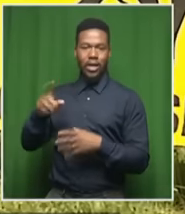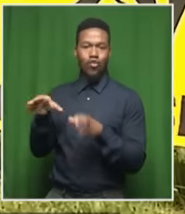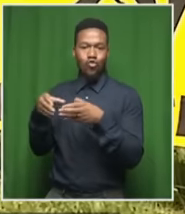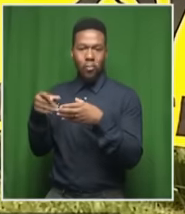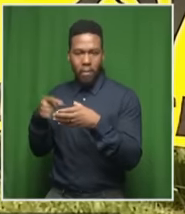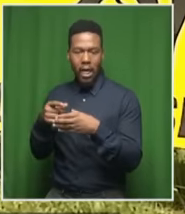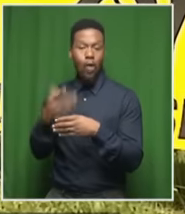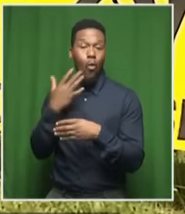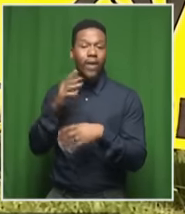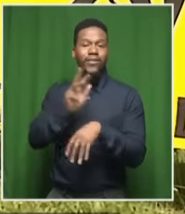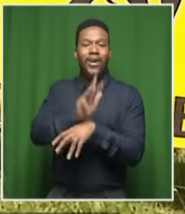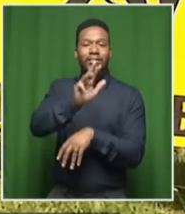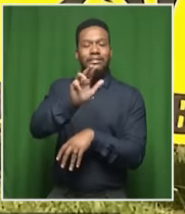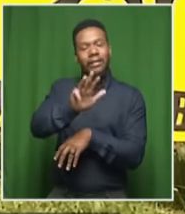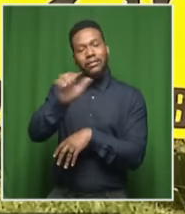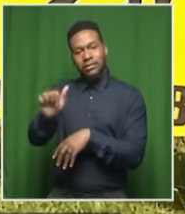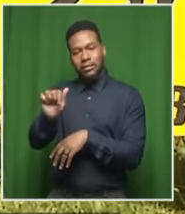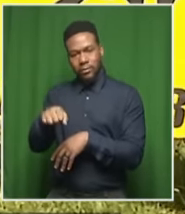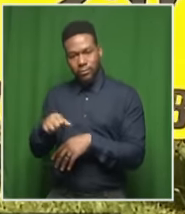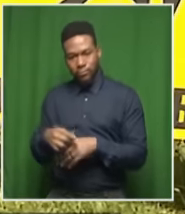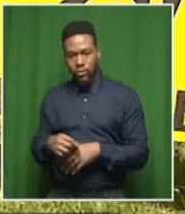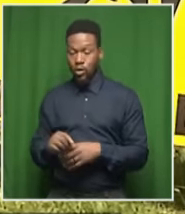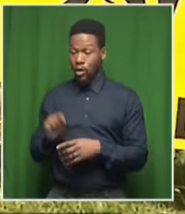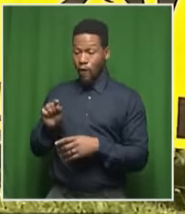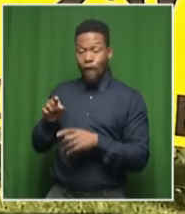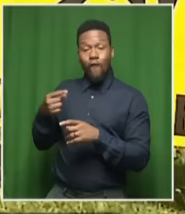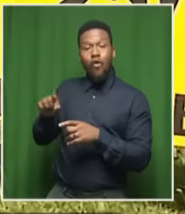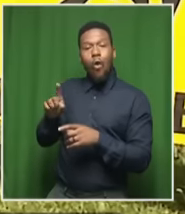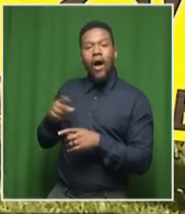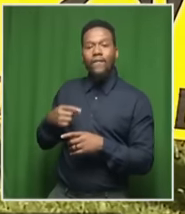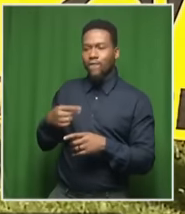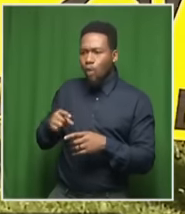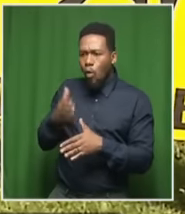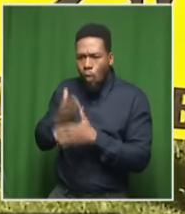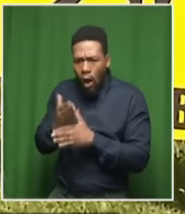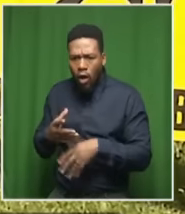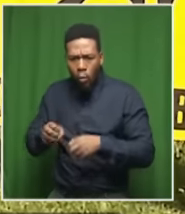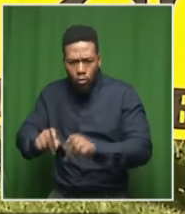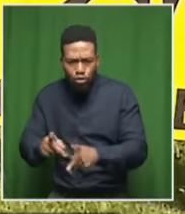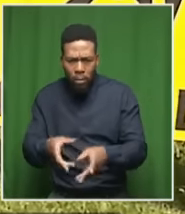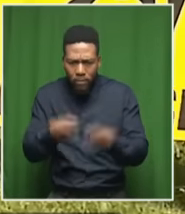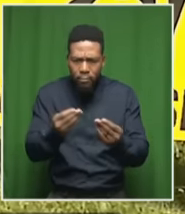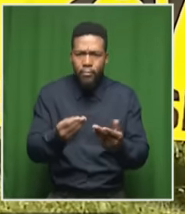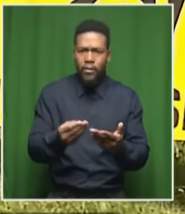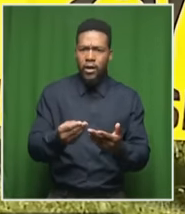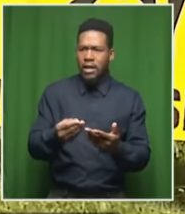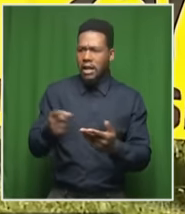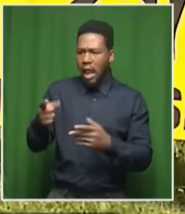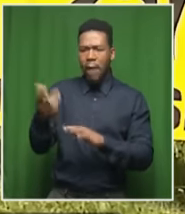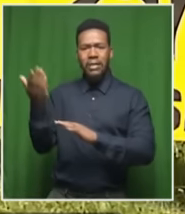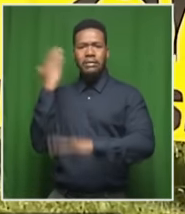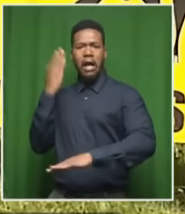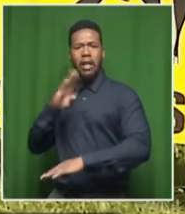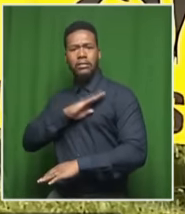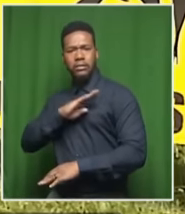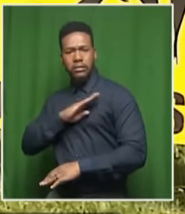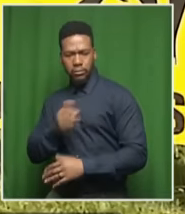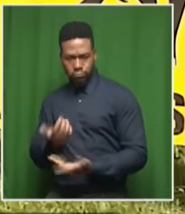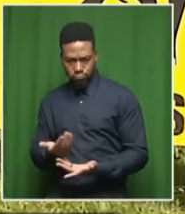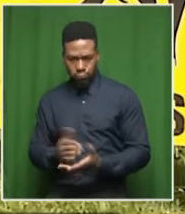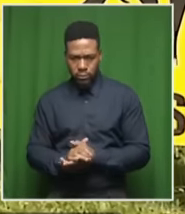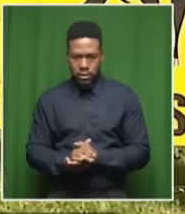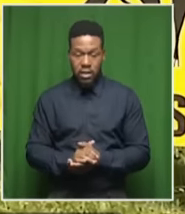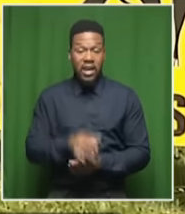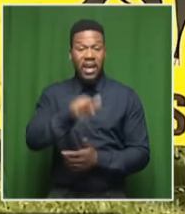things. One, for the welfare of military veterans, for employment opportunities and business opportunities of former members of uMkhonto weSizwe. And the